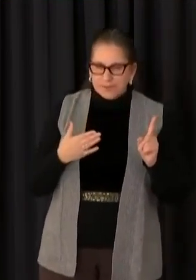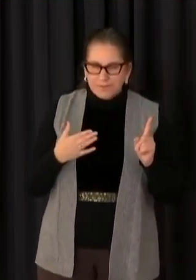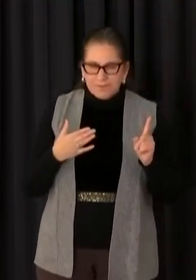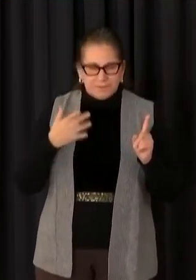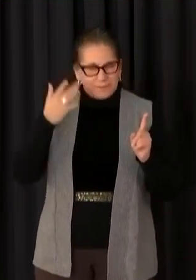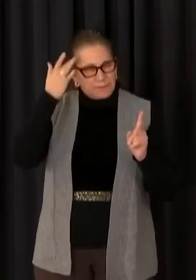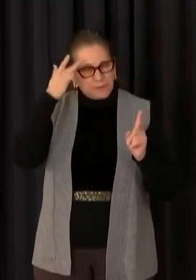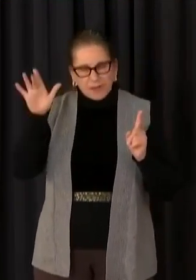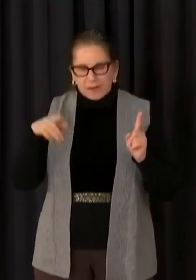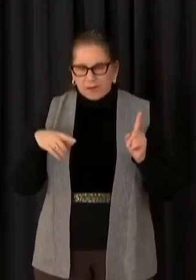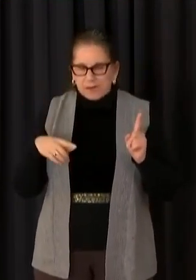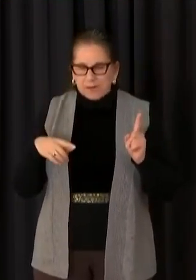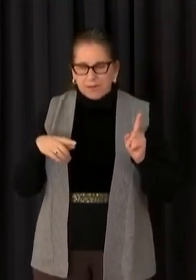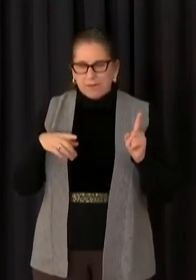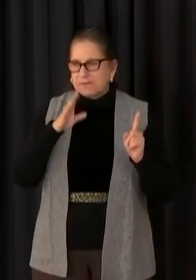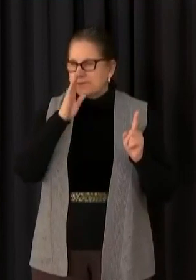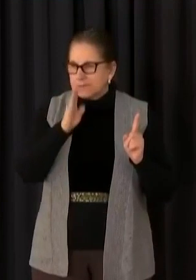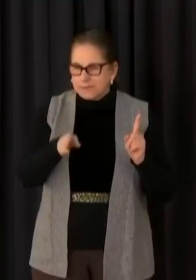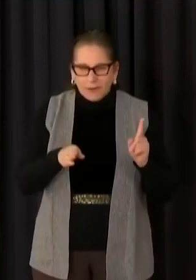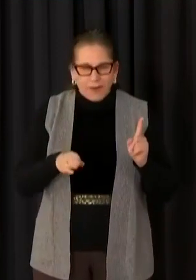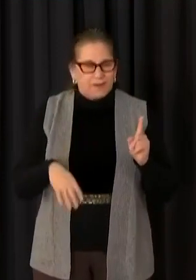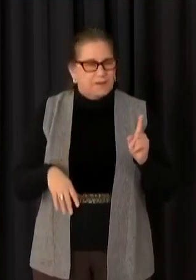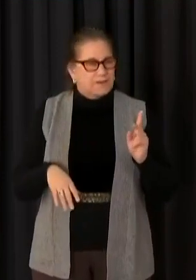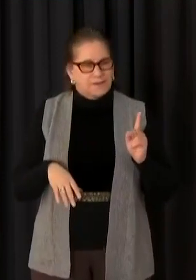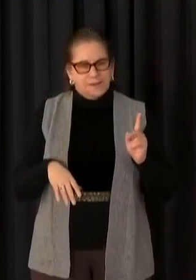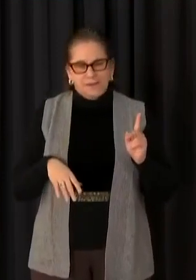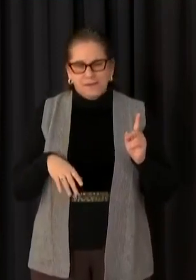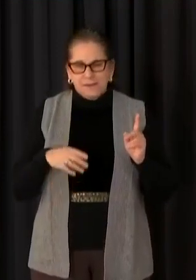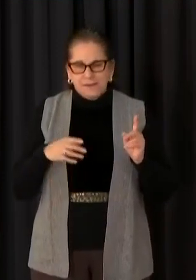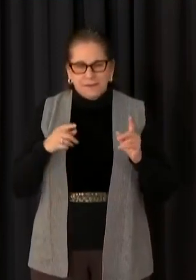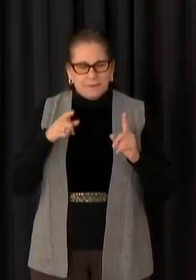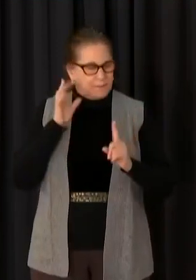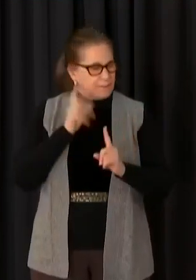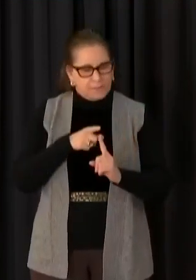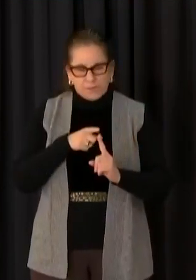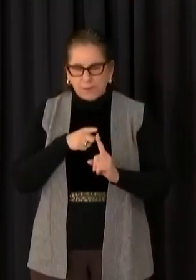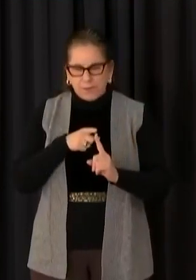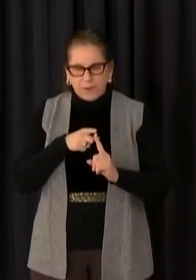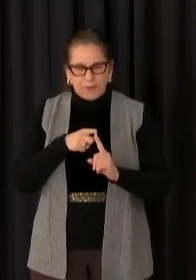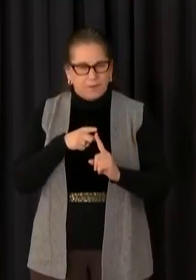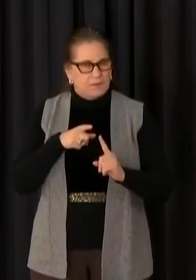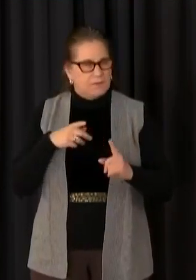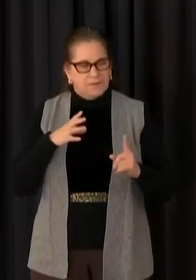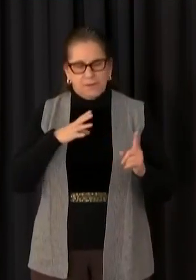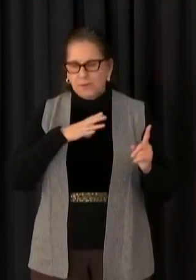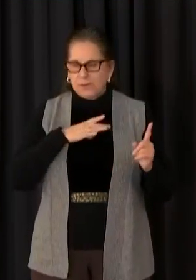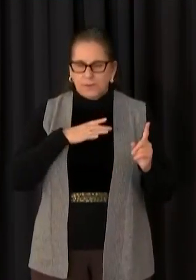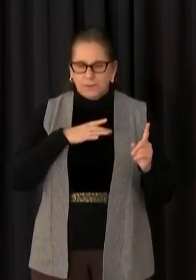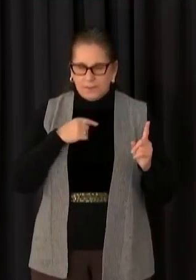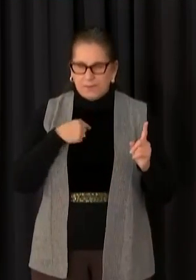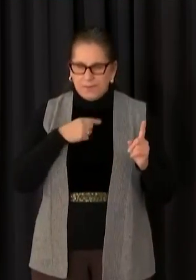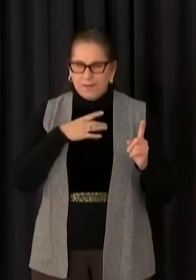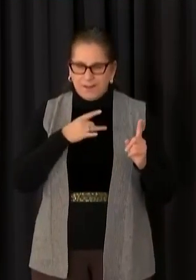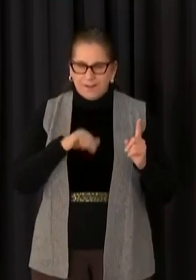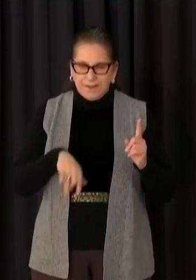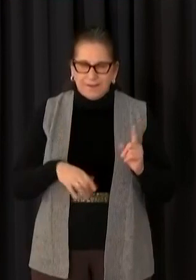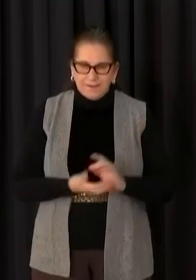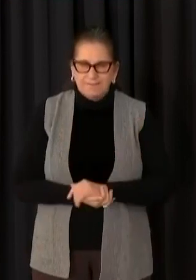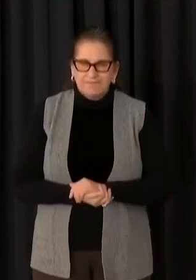they are direct, and they get to the bottom of the issue in a way that